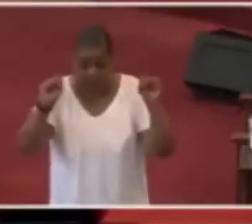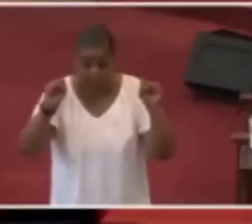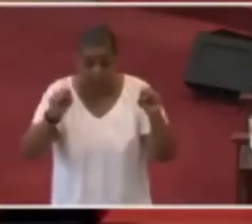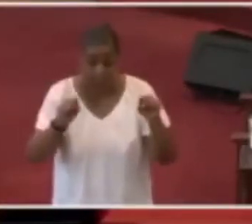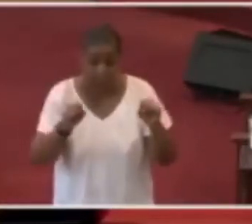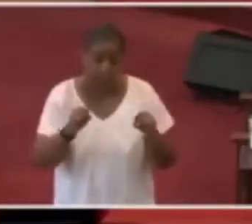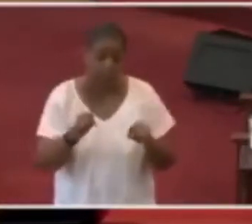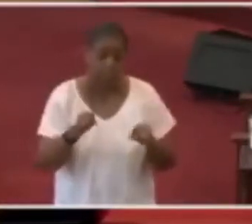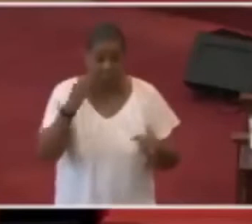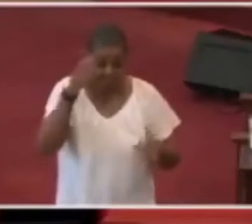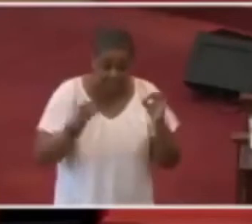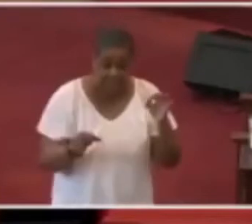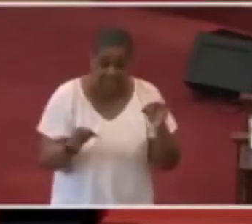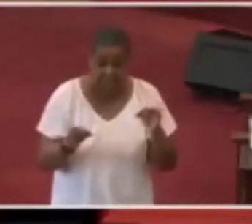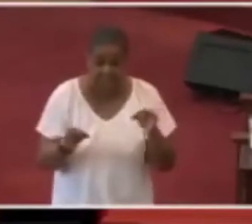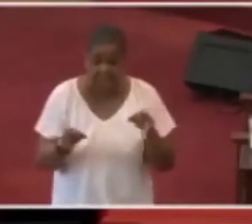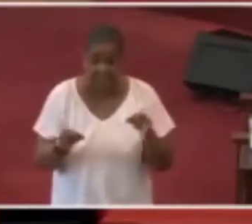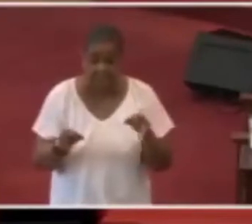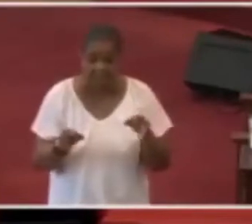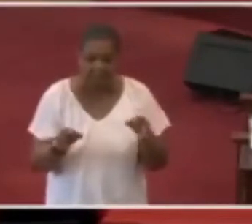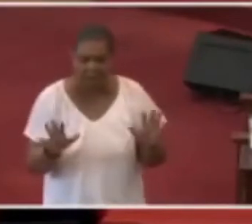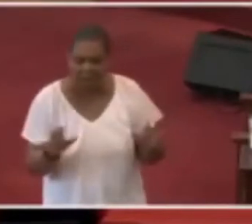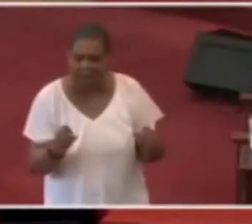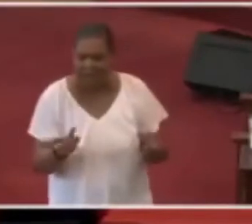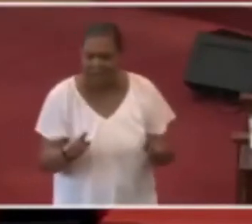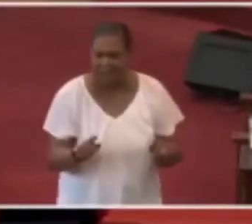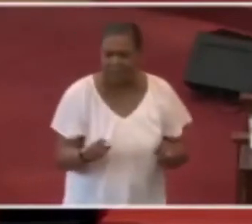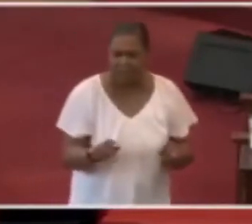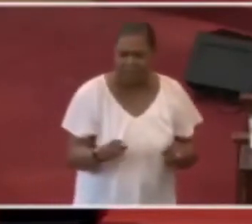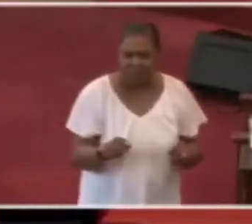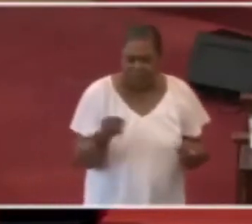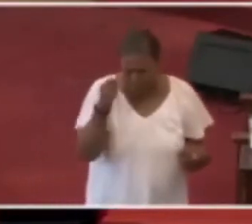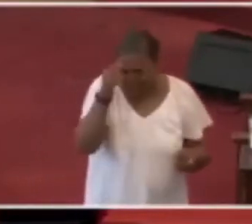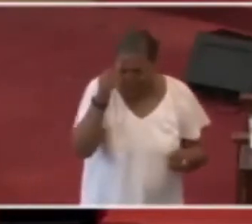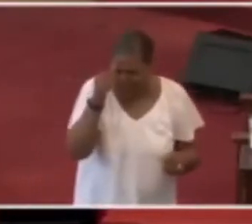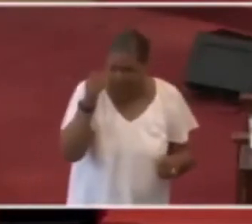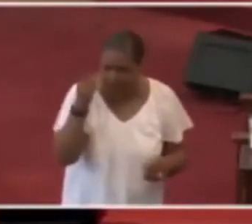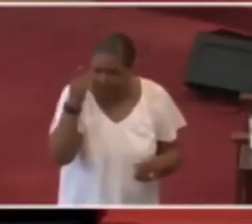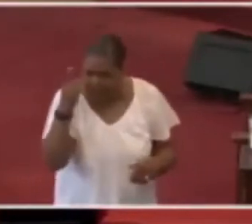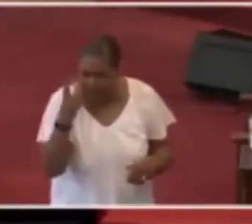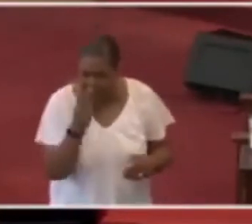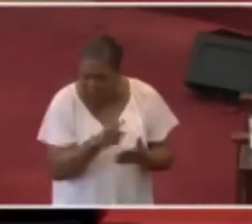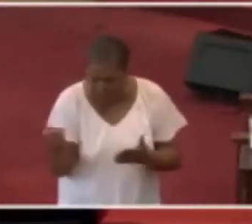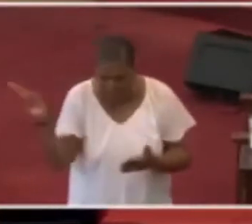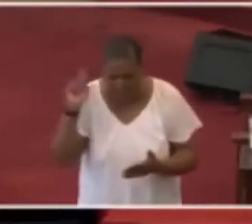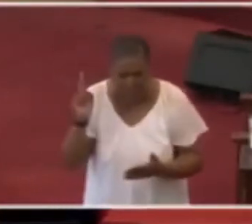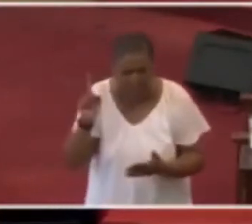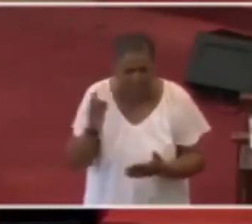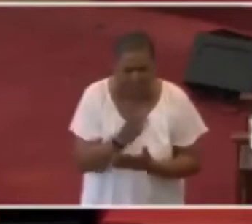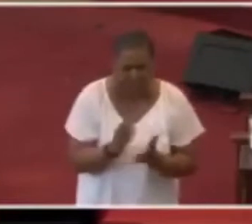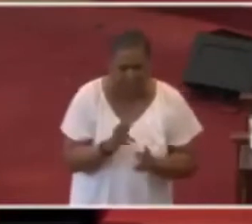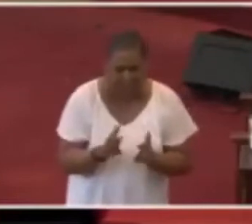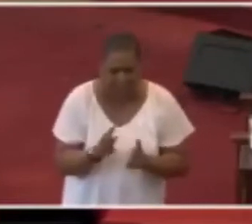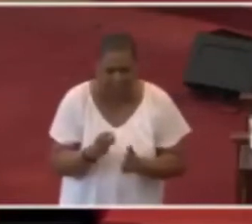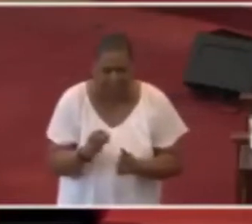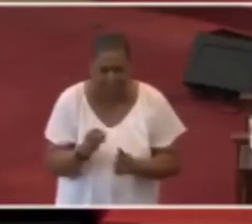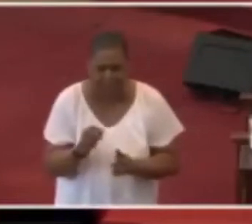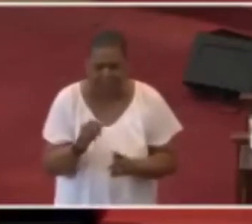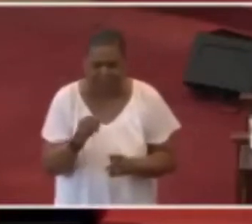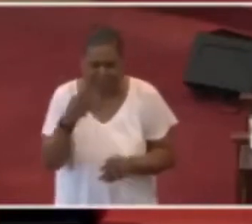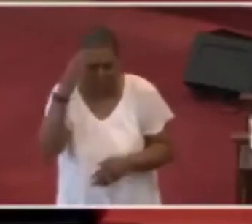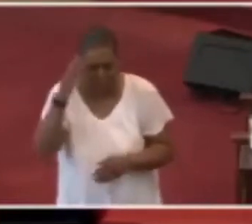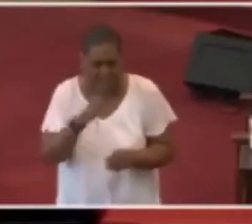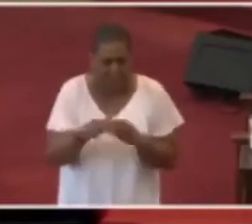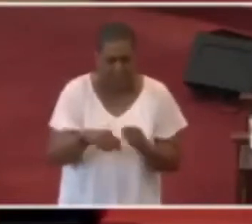country about a country that last week not many Americans were even thinking about. Both sides of the political aisle are like sharks